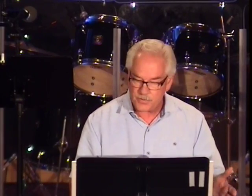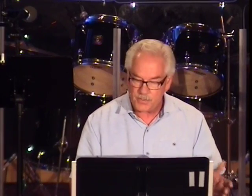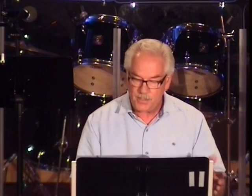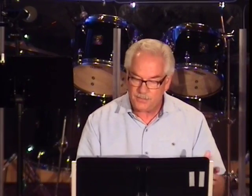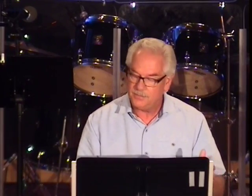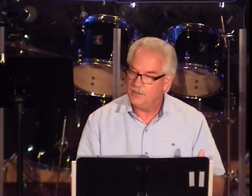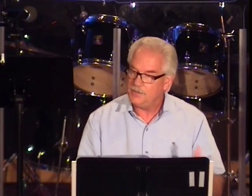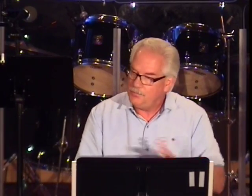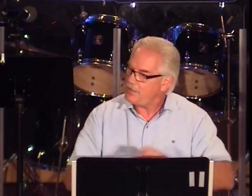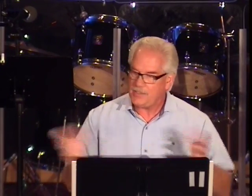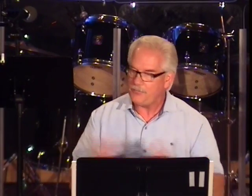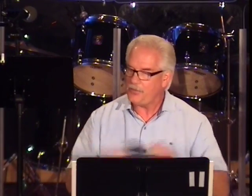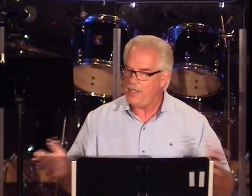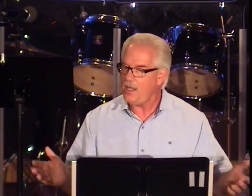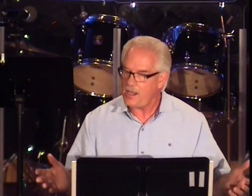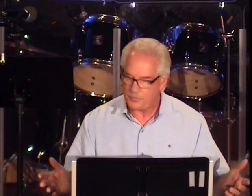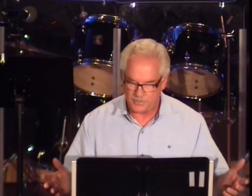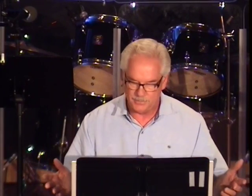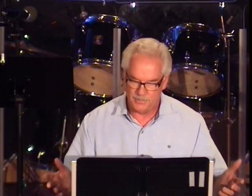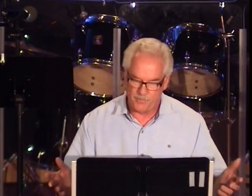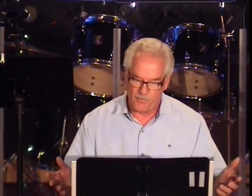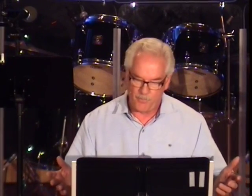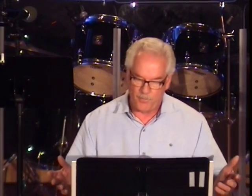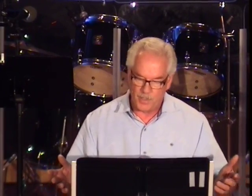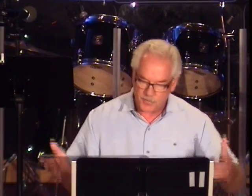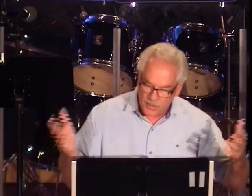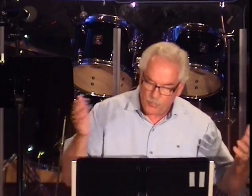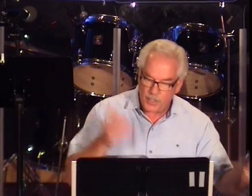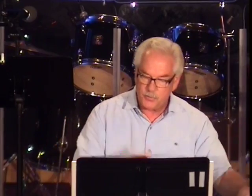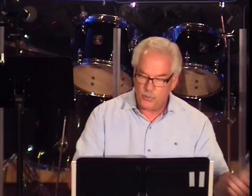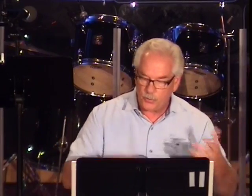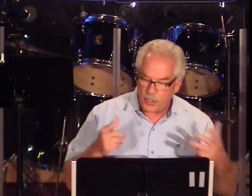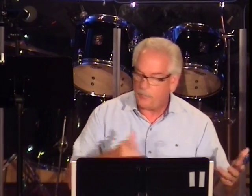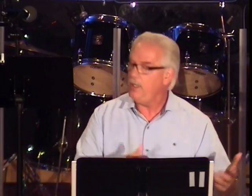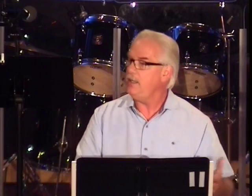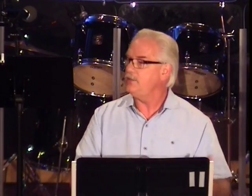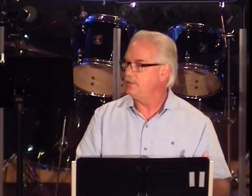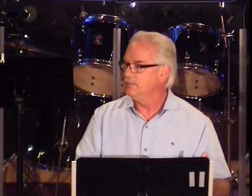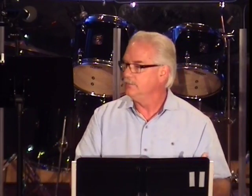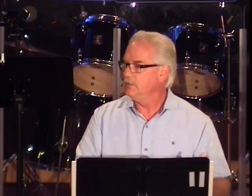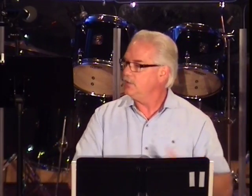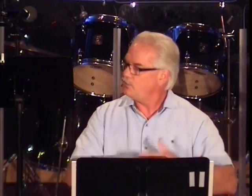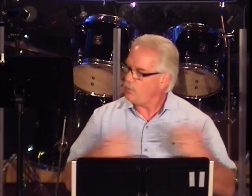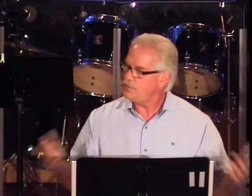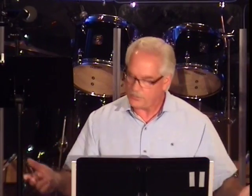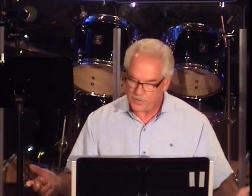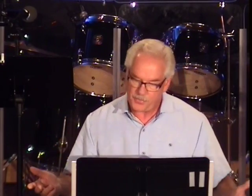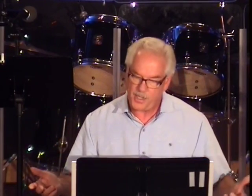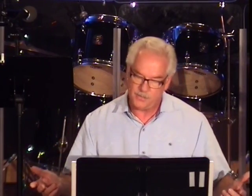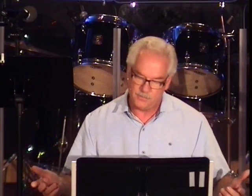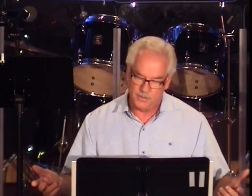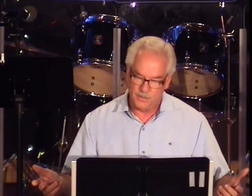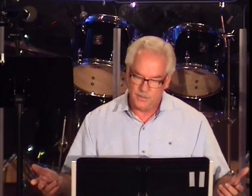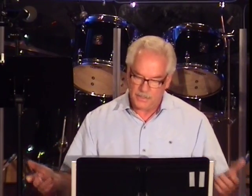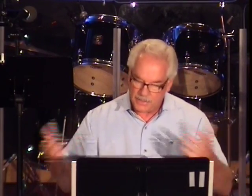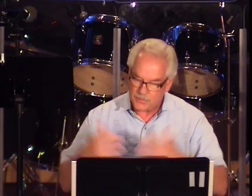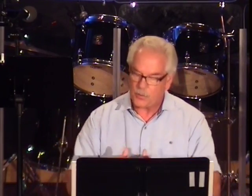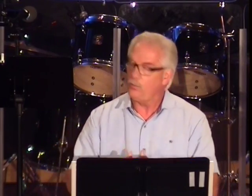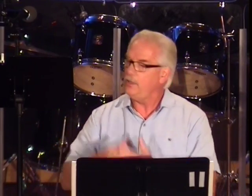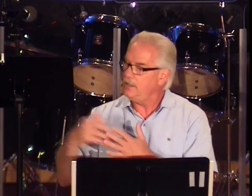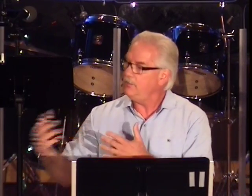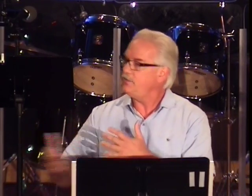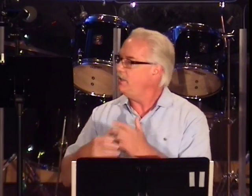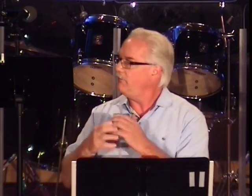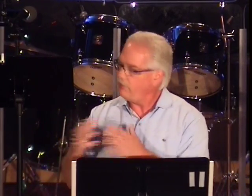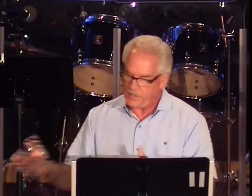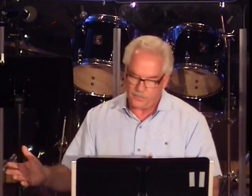to punish sin. It's messing everything up. It's taking away our joy and our peace. It destroys everything. And He is